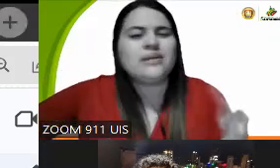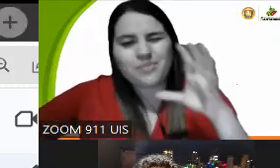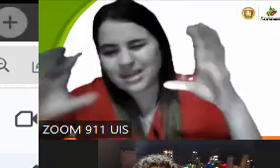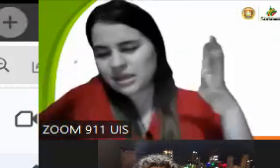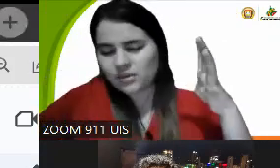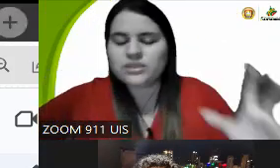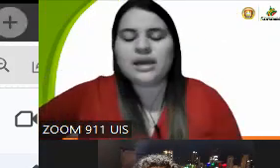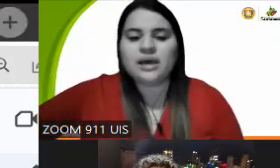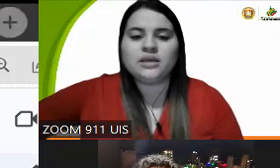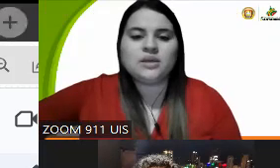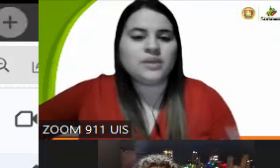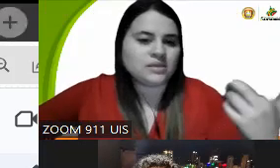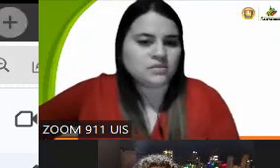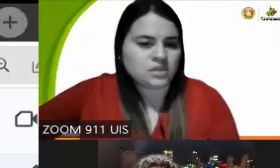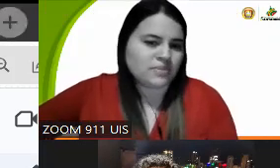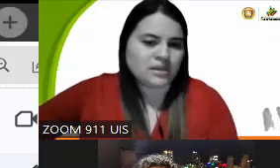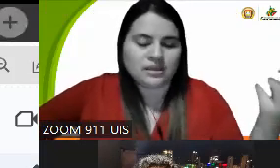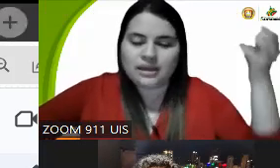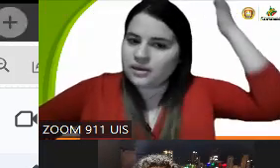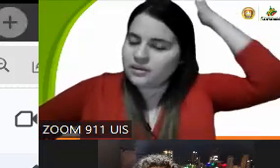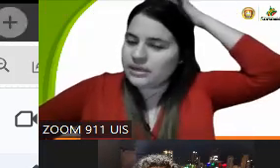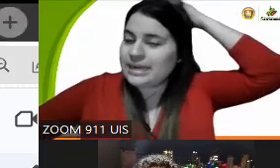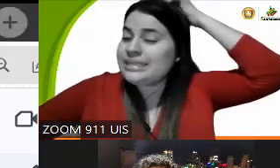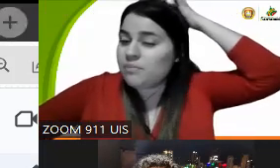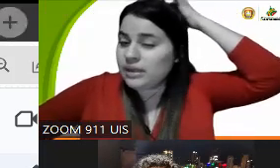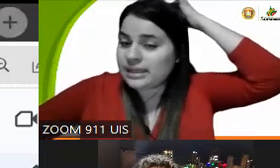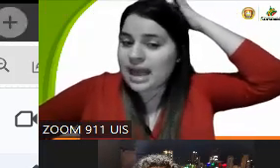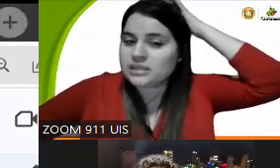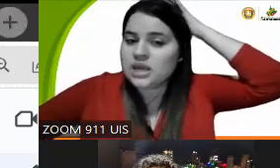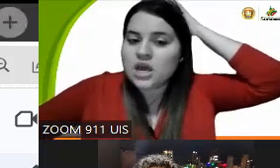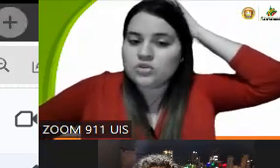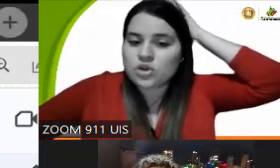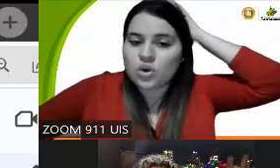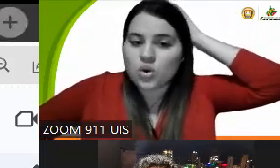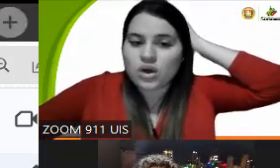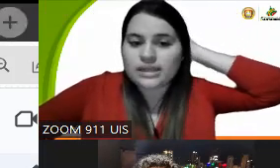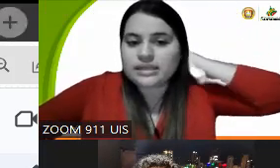So it was like something an example like that.